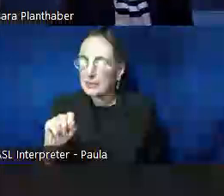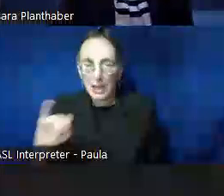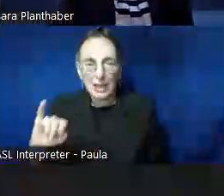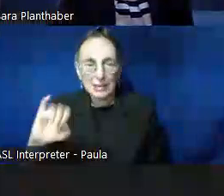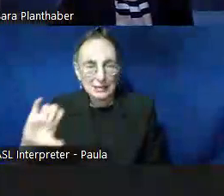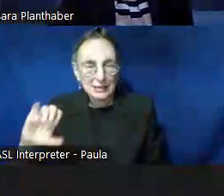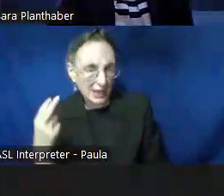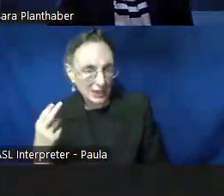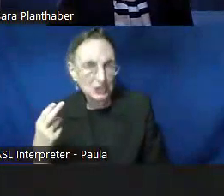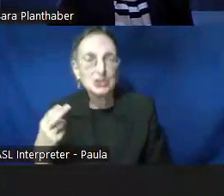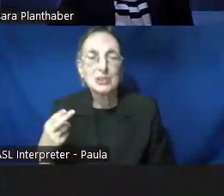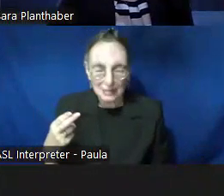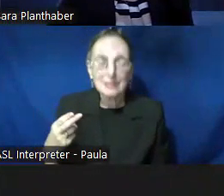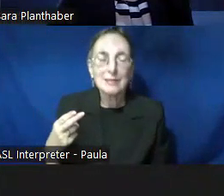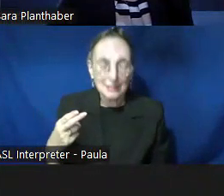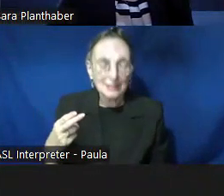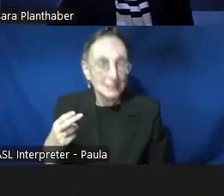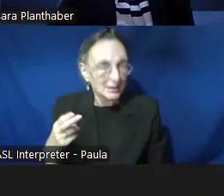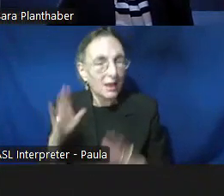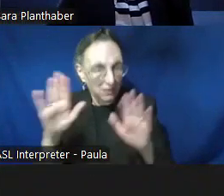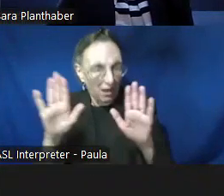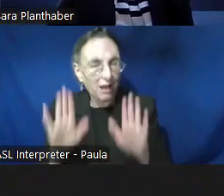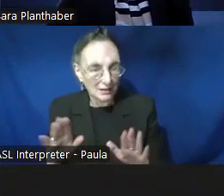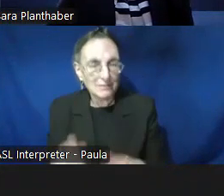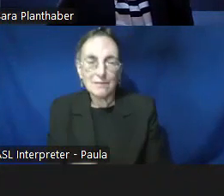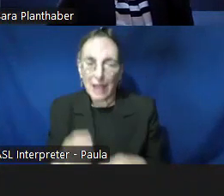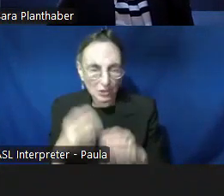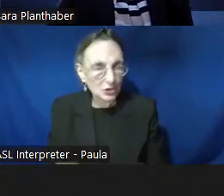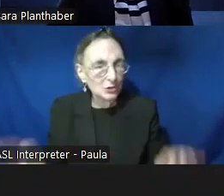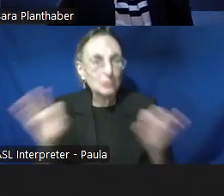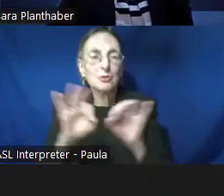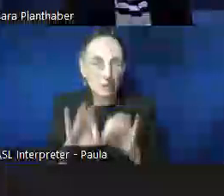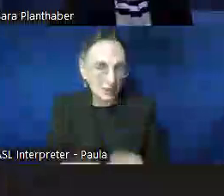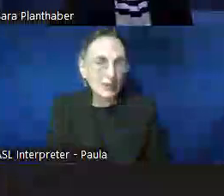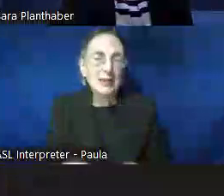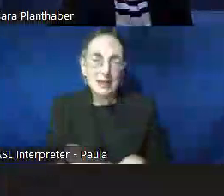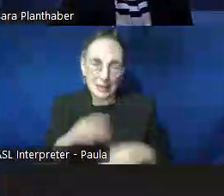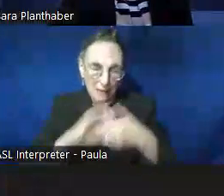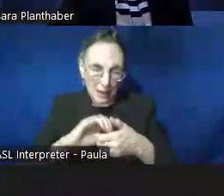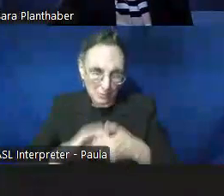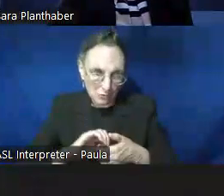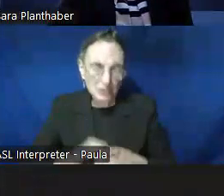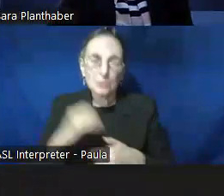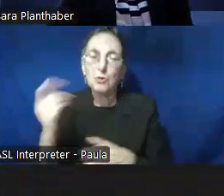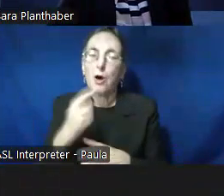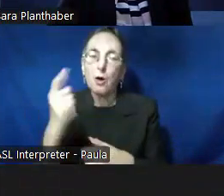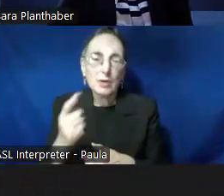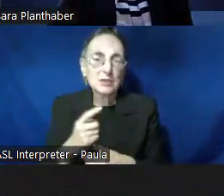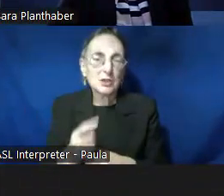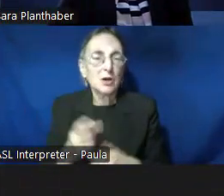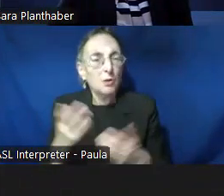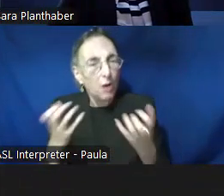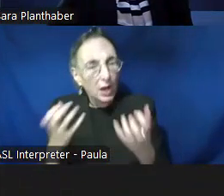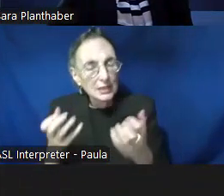there's great value in these federal collaborations. And we're always looking to continue and strengthen them